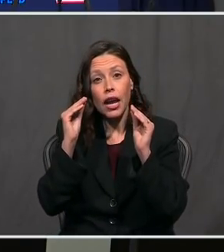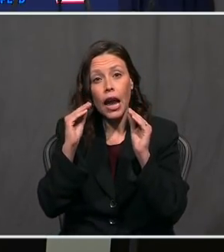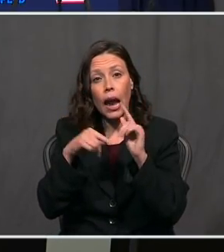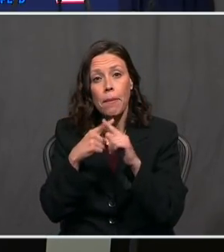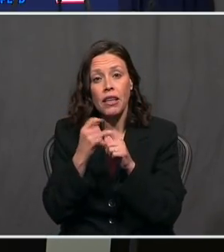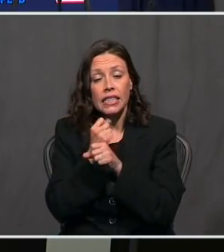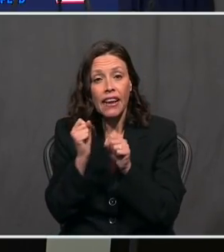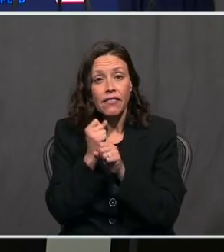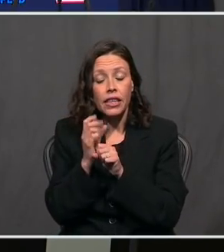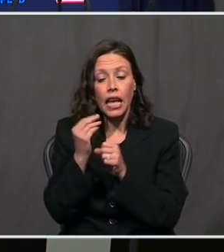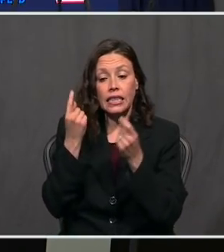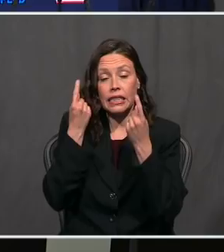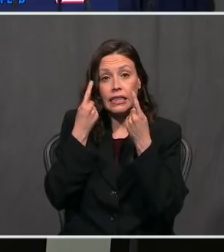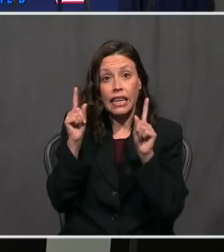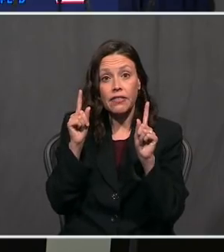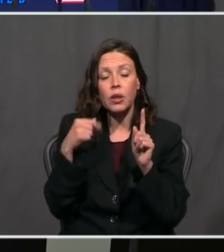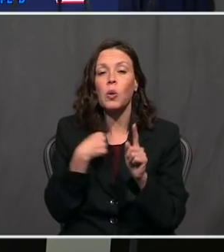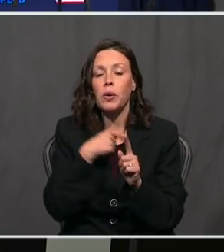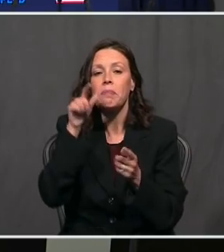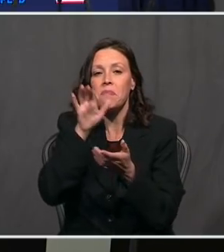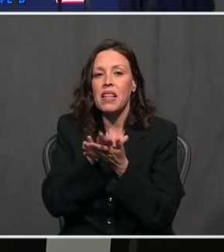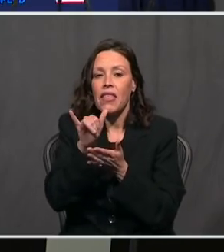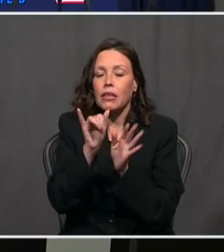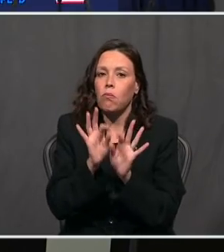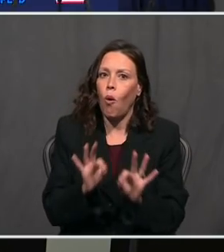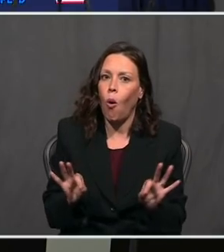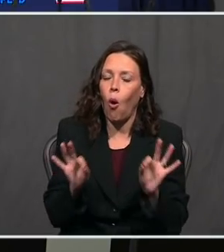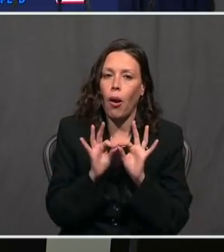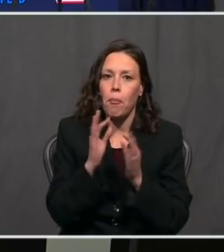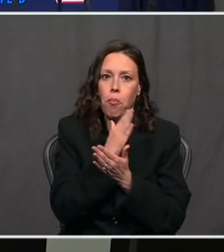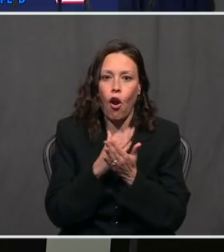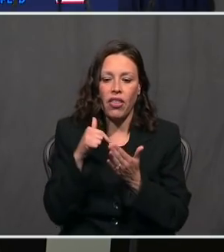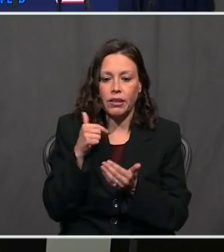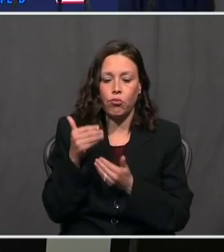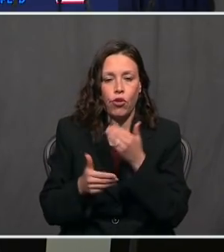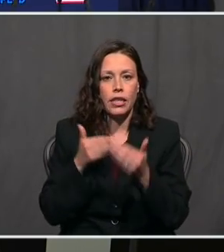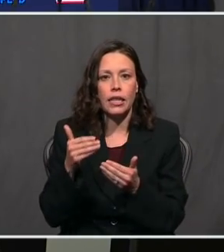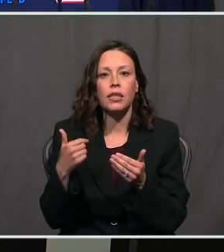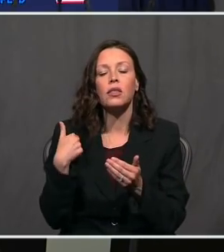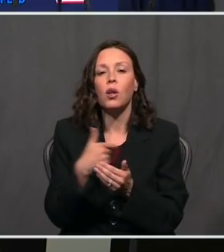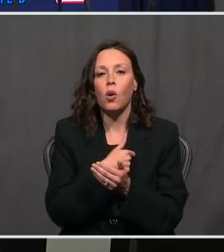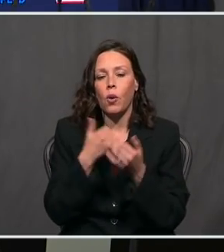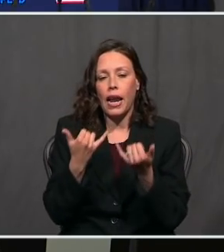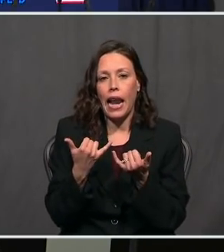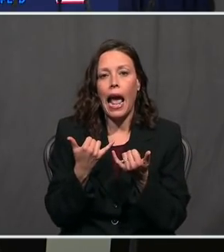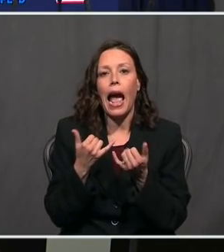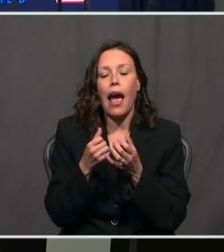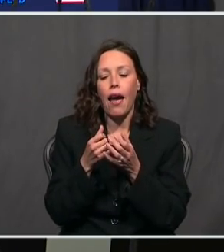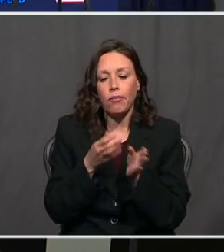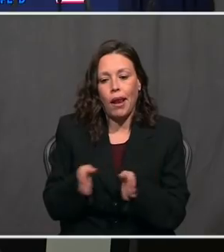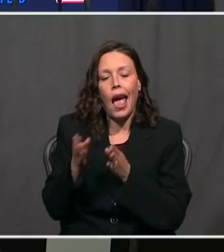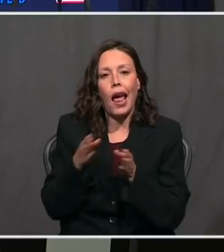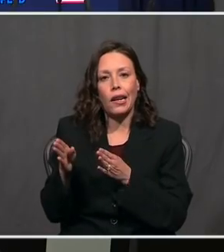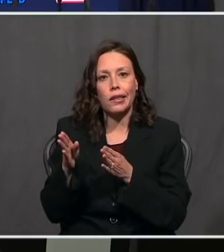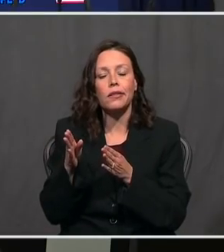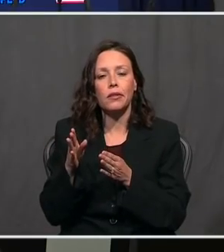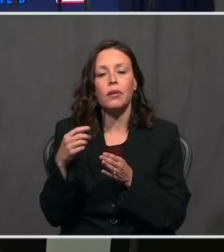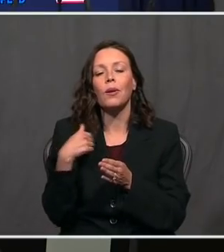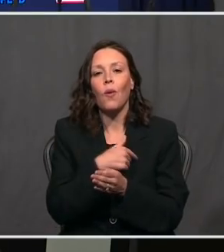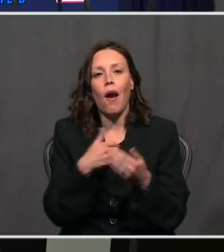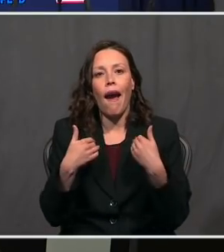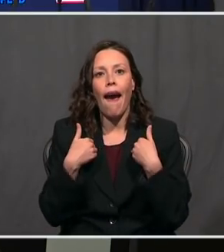and efficacy of this vaccine, we believe is going to be critical. So we are building and have built plans to do this. So we